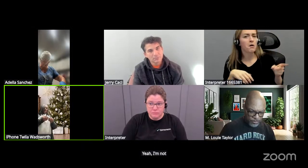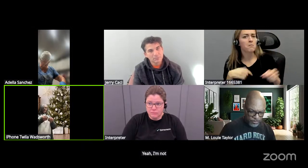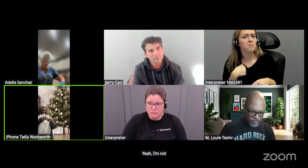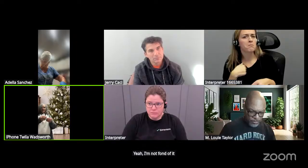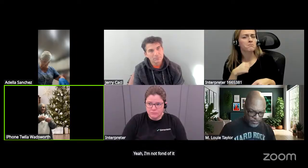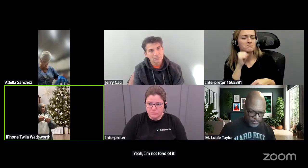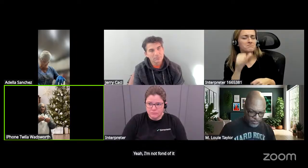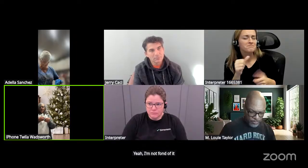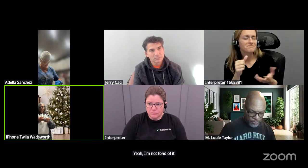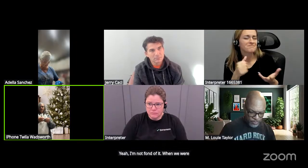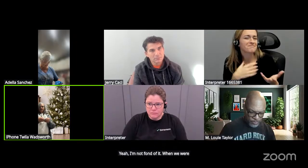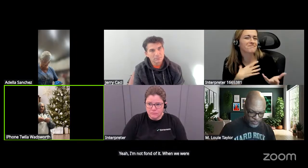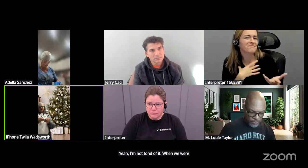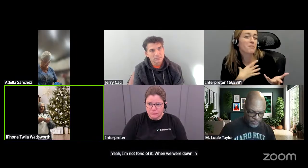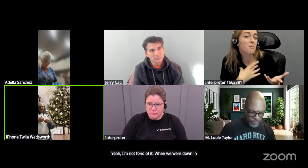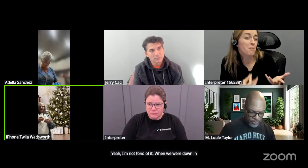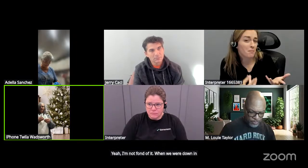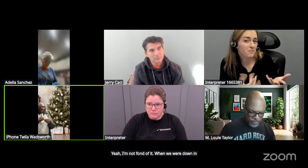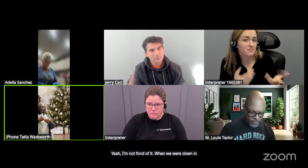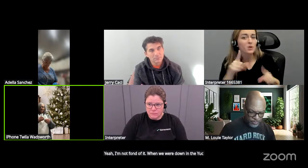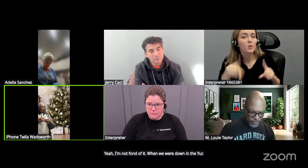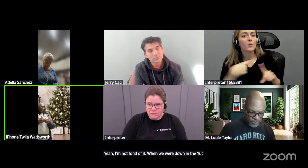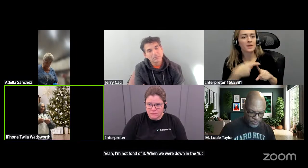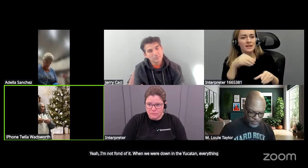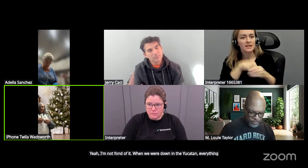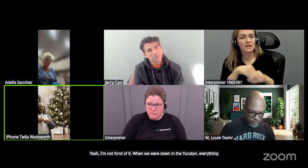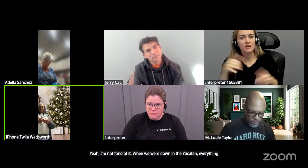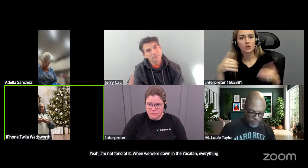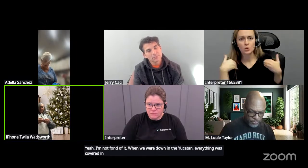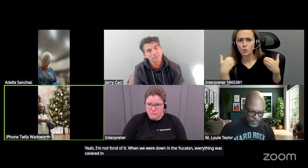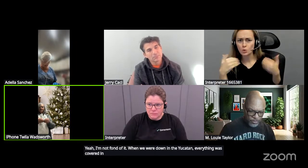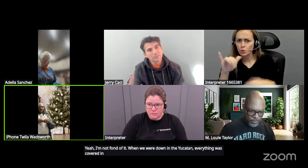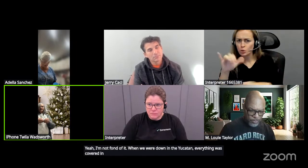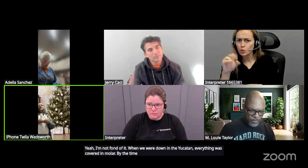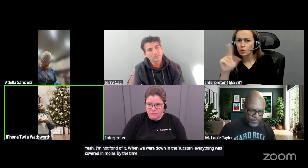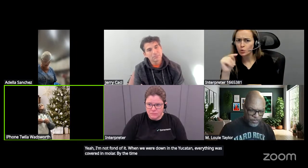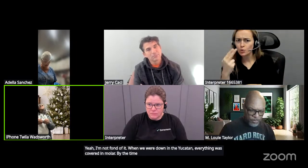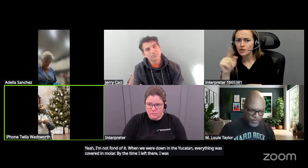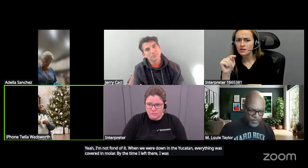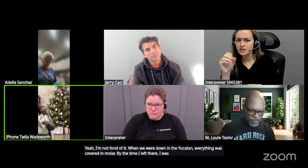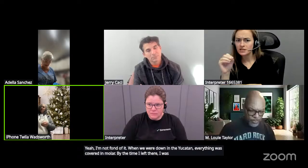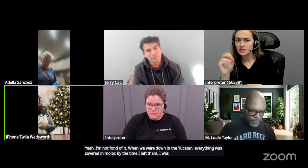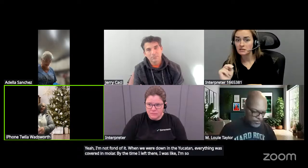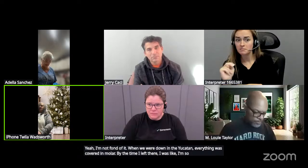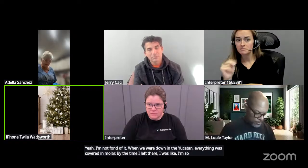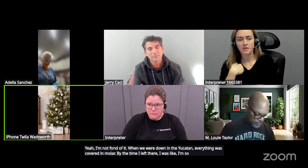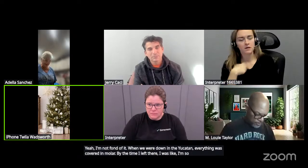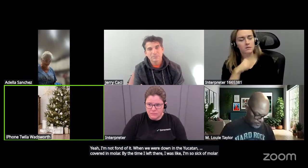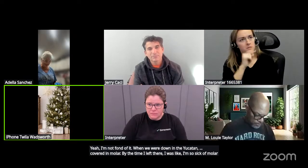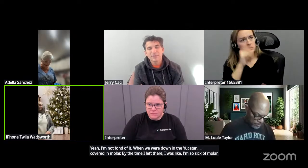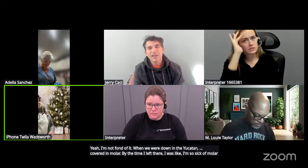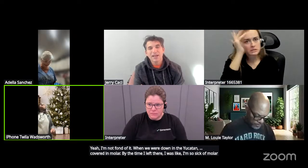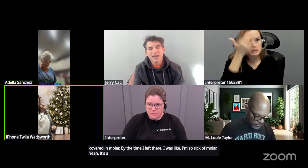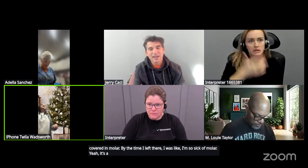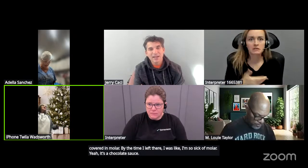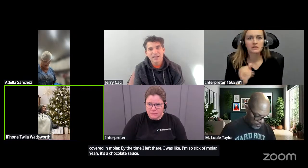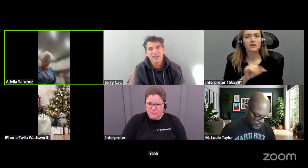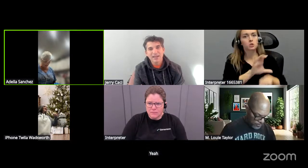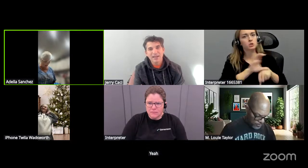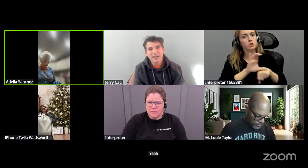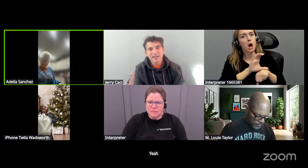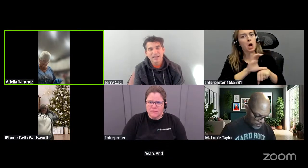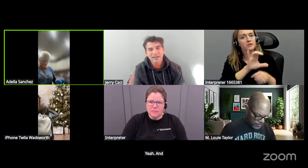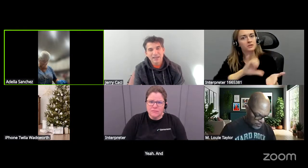When we were down in the Yucatan, everything was covered in mola. By the time I left there, I was like, I'm so sick of mola. Yeah, it's a Yeah. chocolate sauce.